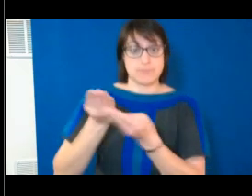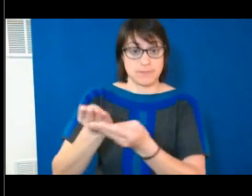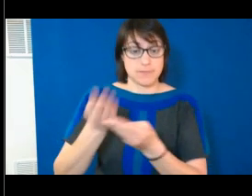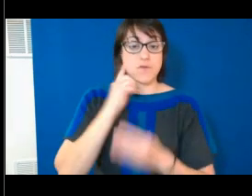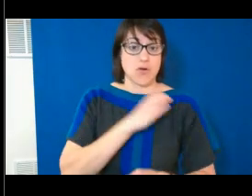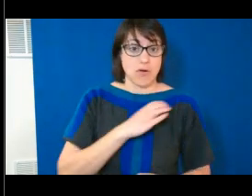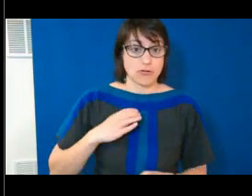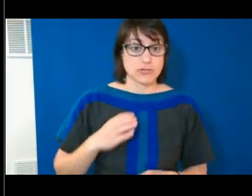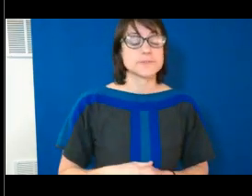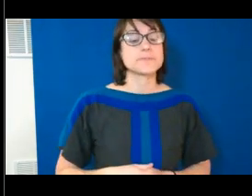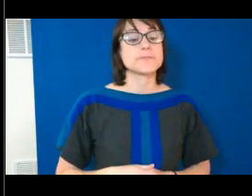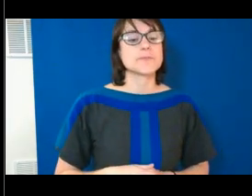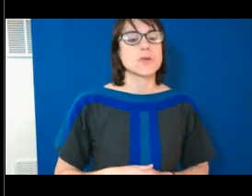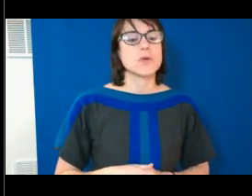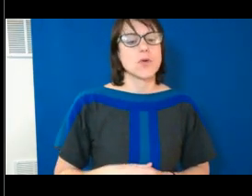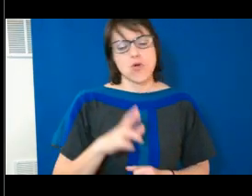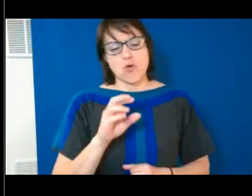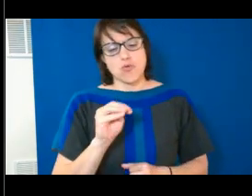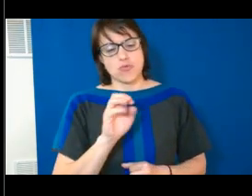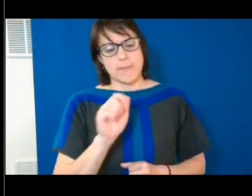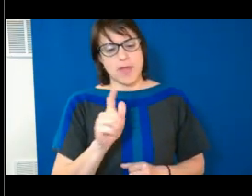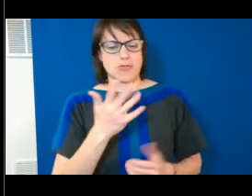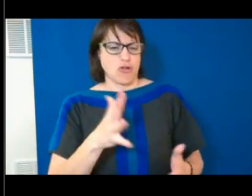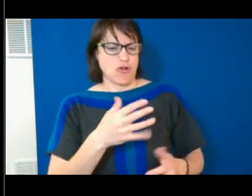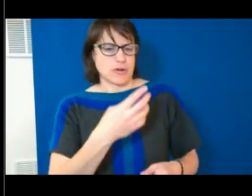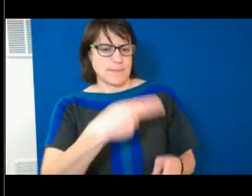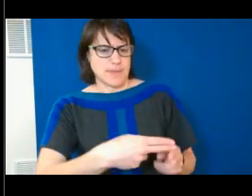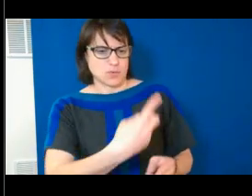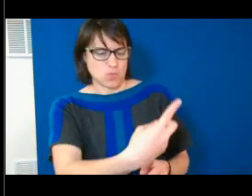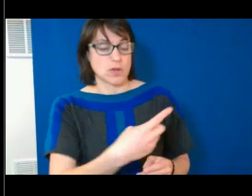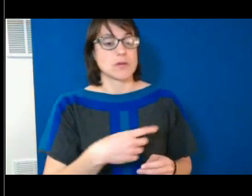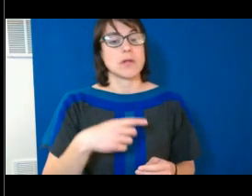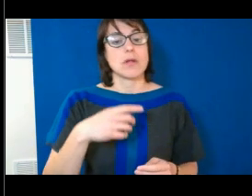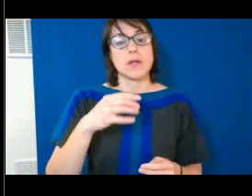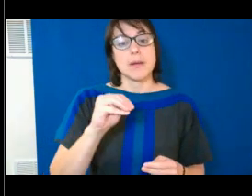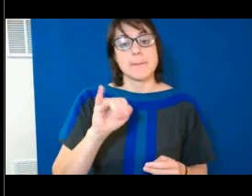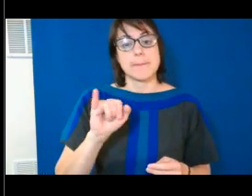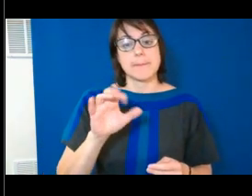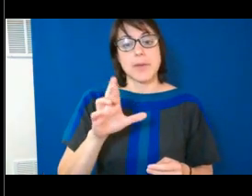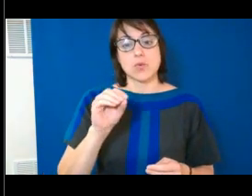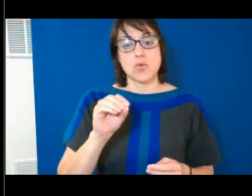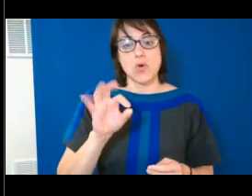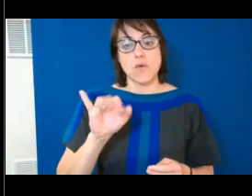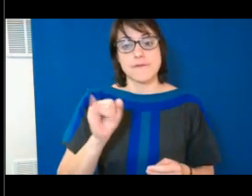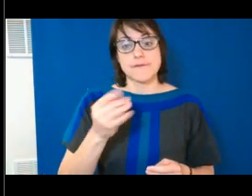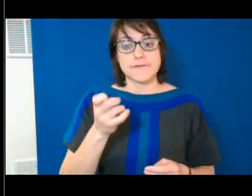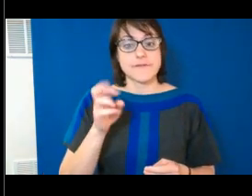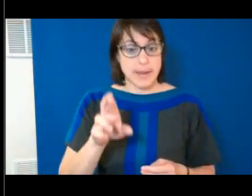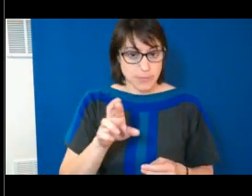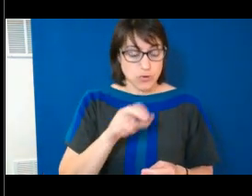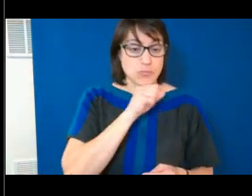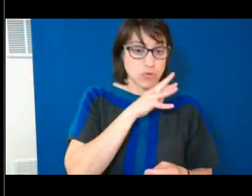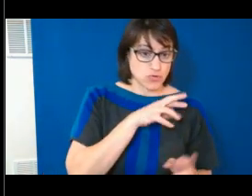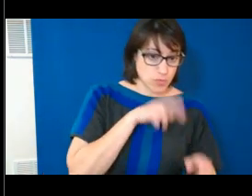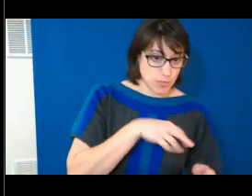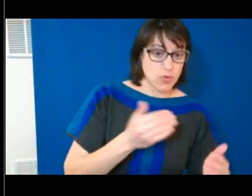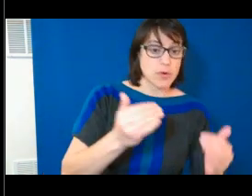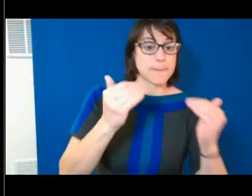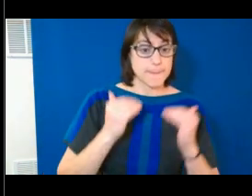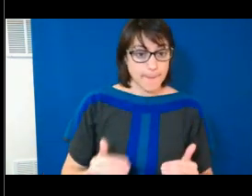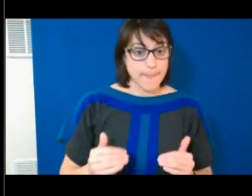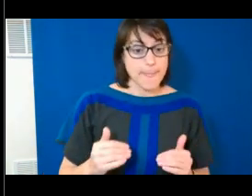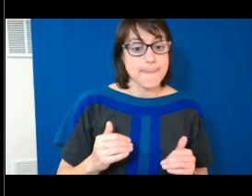heard about from Ramel, the microfiber pollution report. We also have a sources and impacts of derelict fishing gear report that we delivered